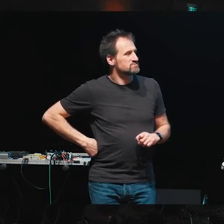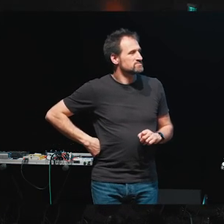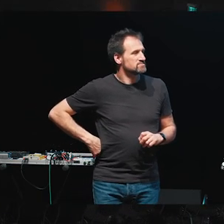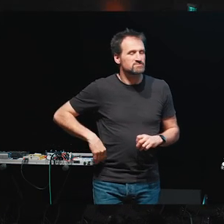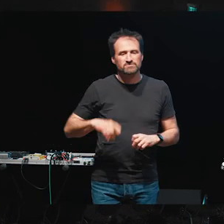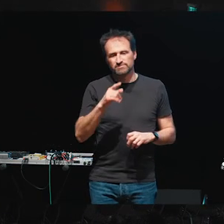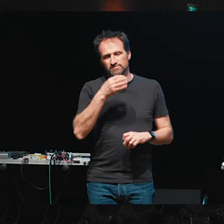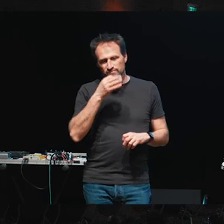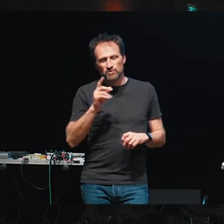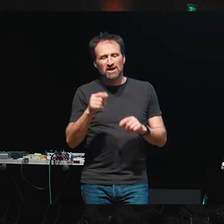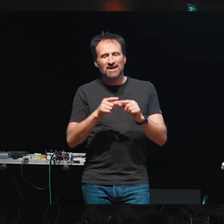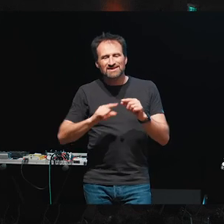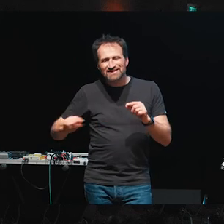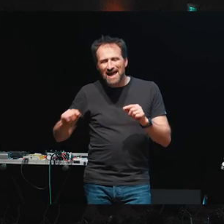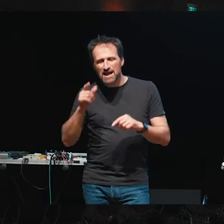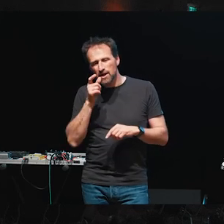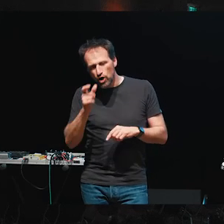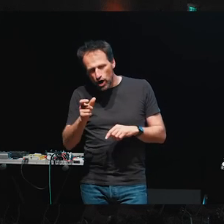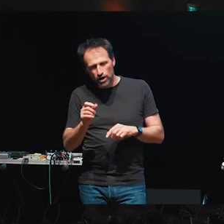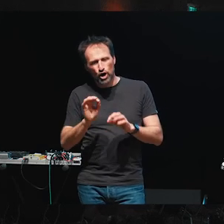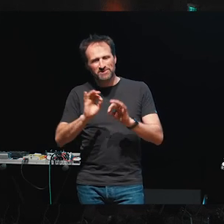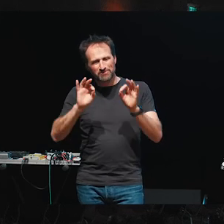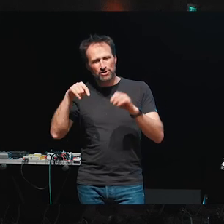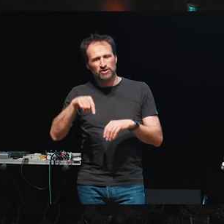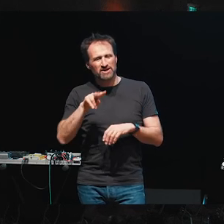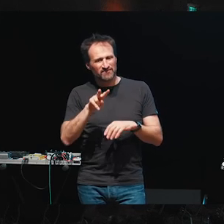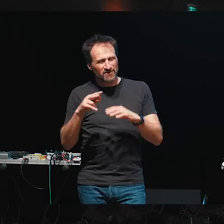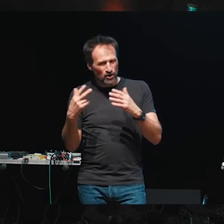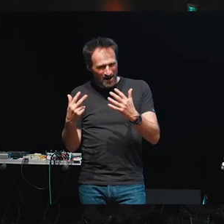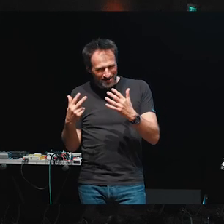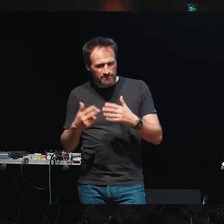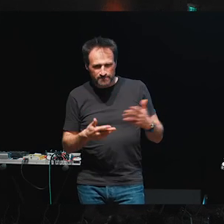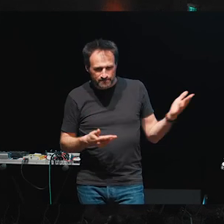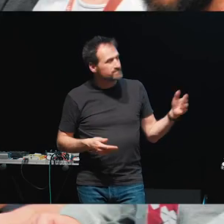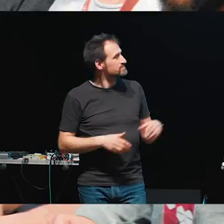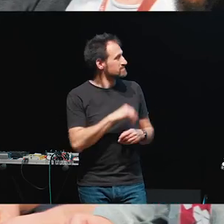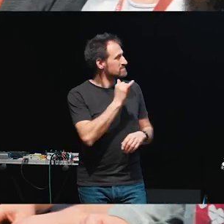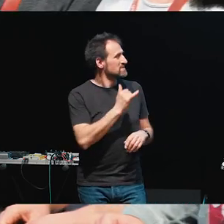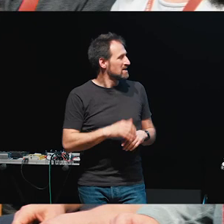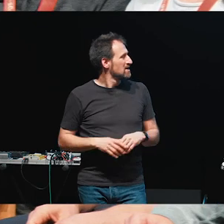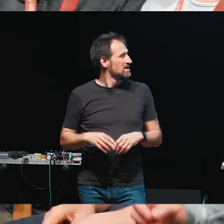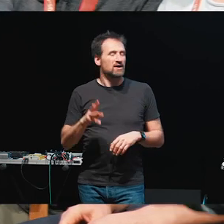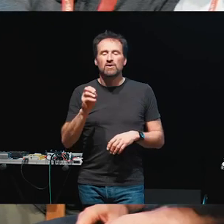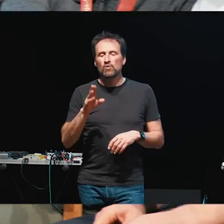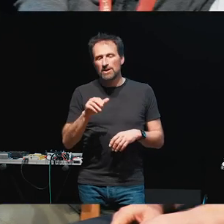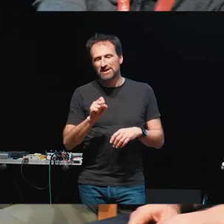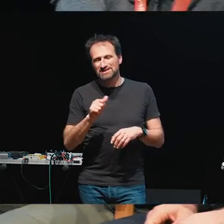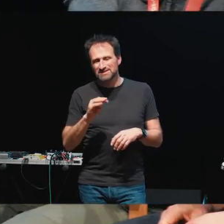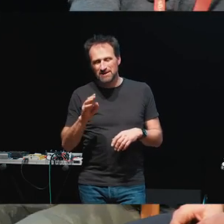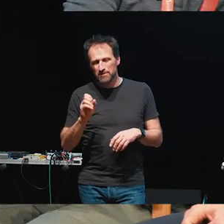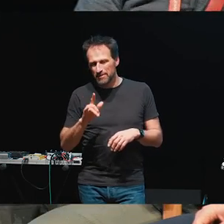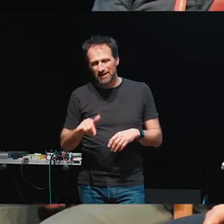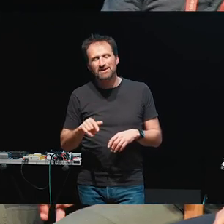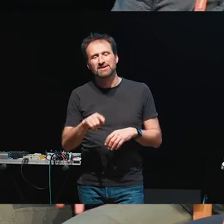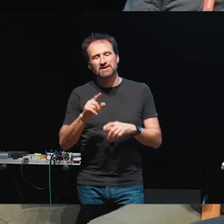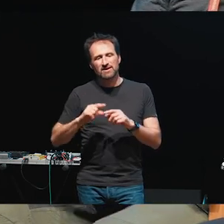The question is about tail call optimization in V8. Yeah. So you have 30 seconds. Yeah, and in WebAssembly, tail calls are explicit. There's two new